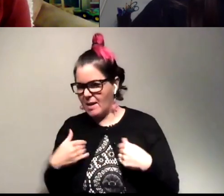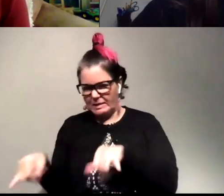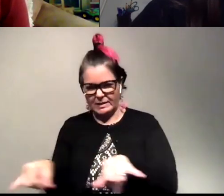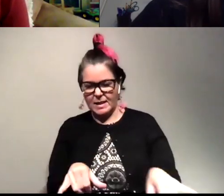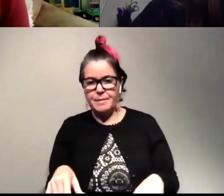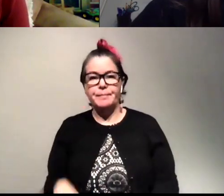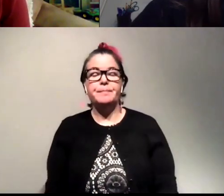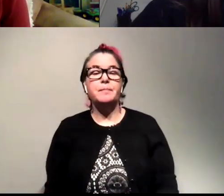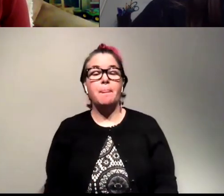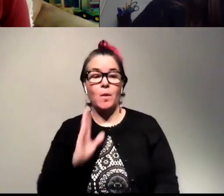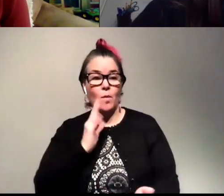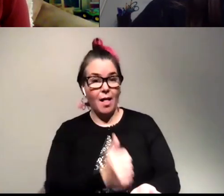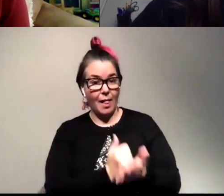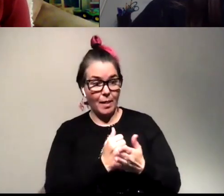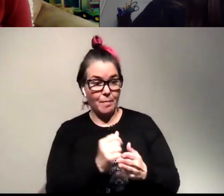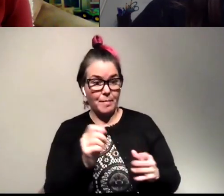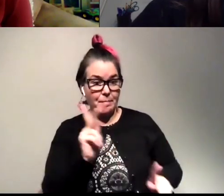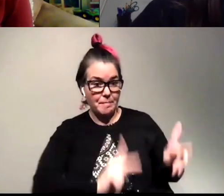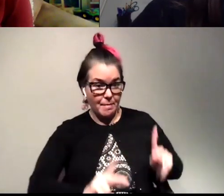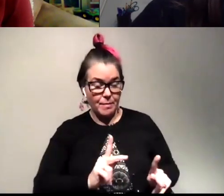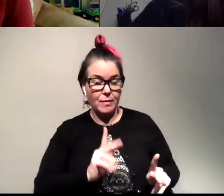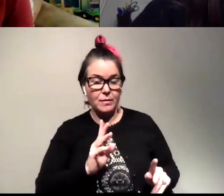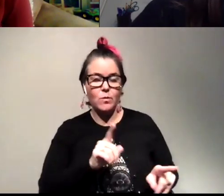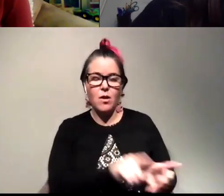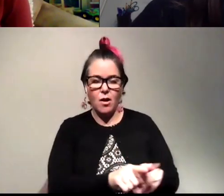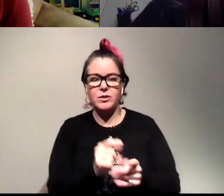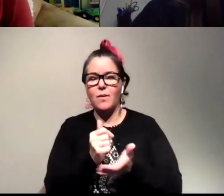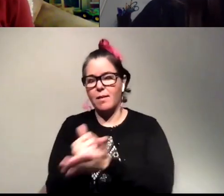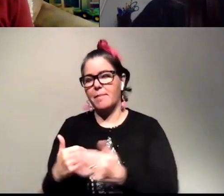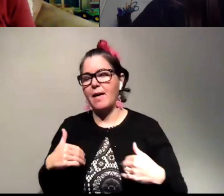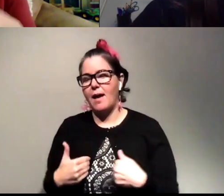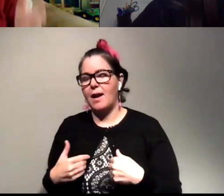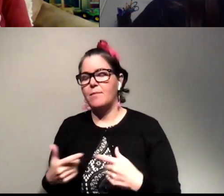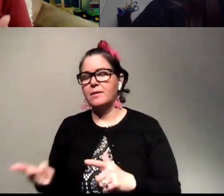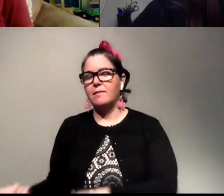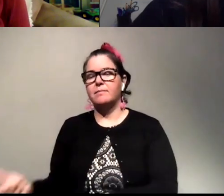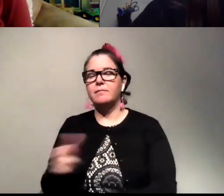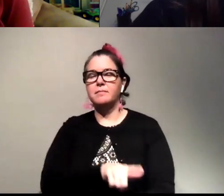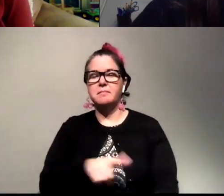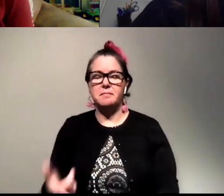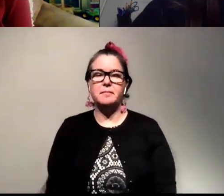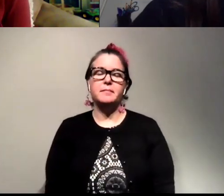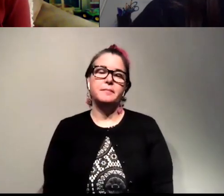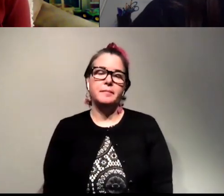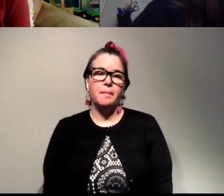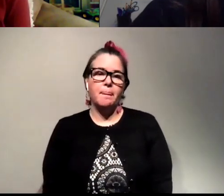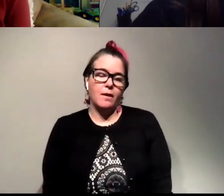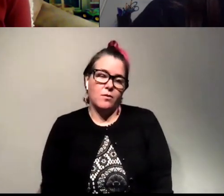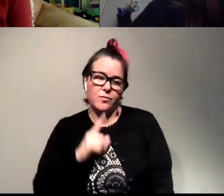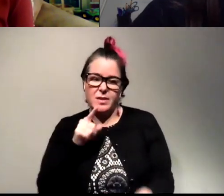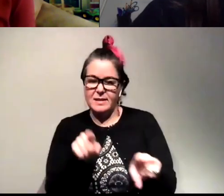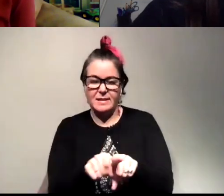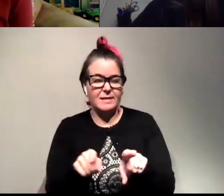will help us for medicine will also help animals. So it's really, for the most part, the same kind of